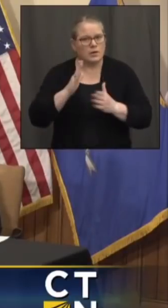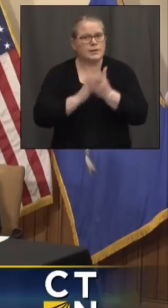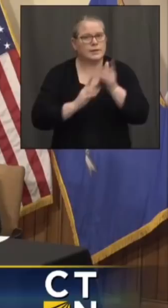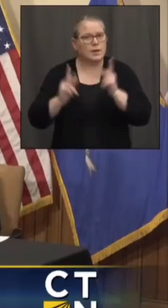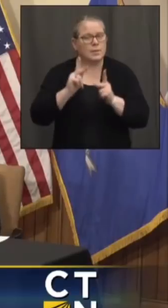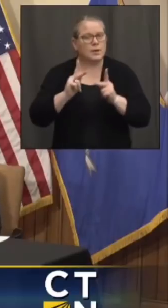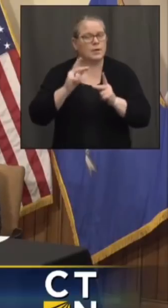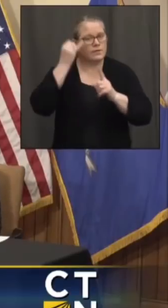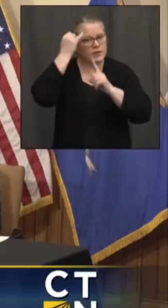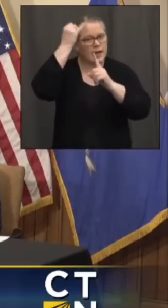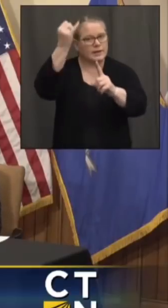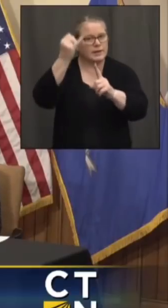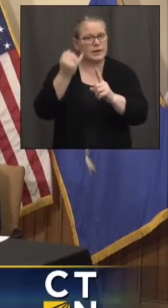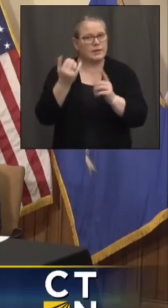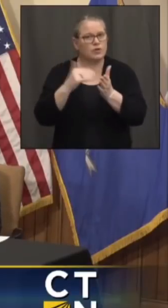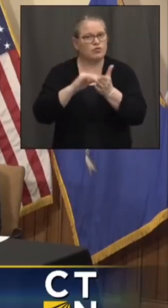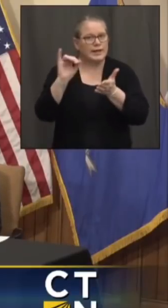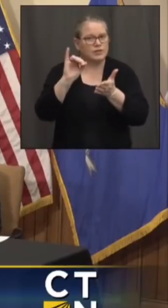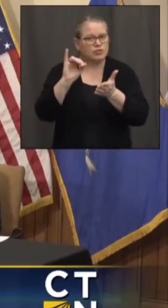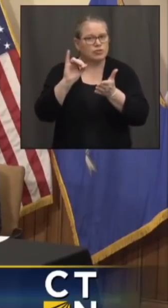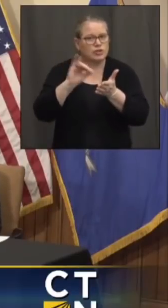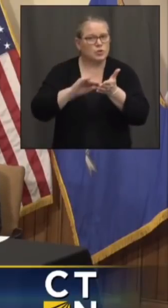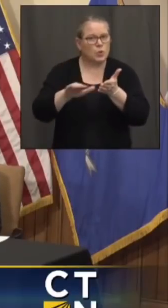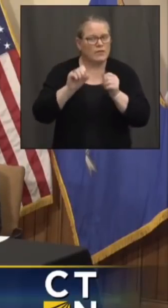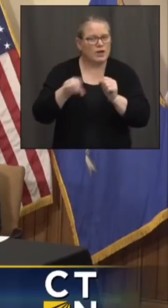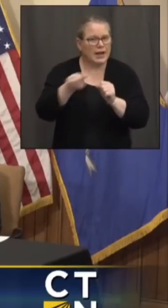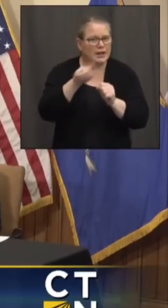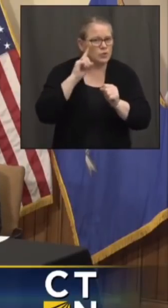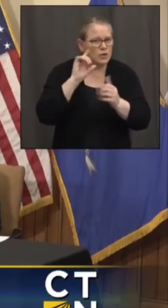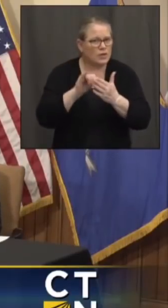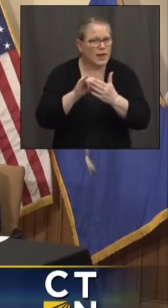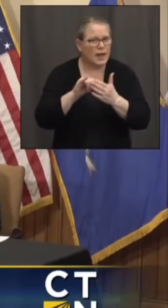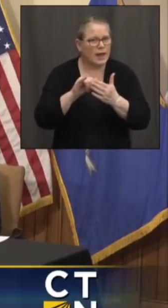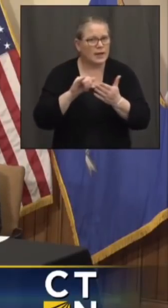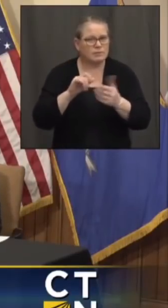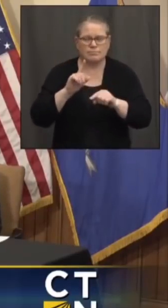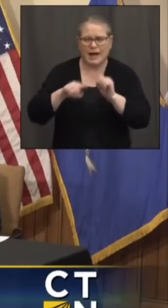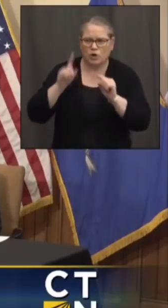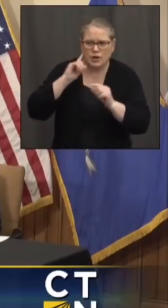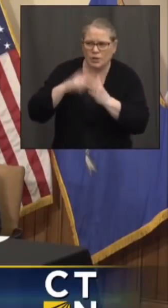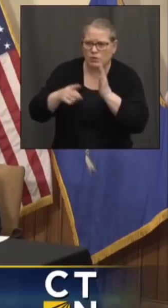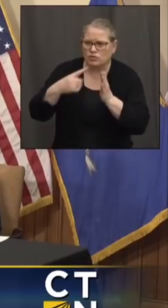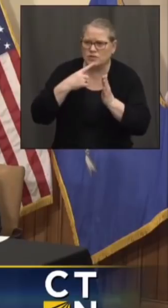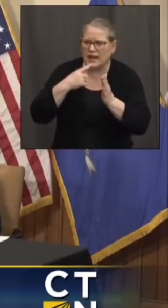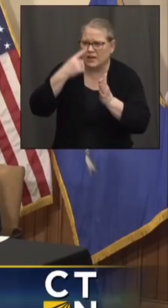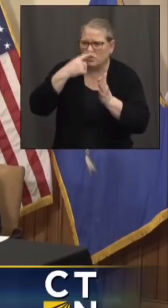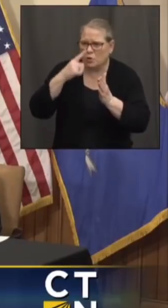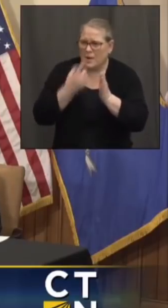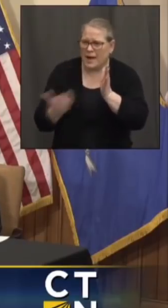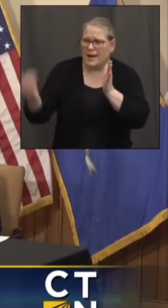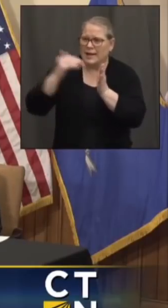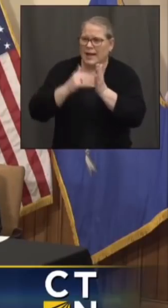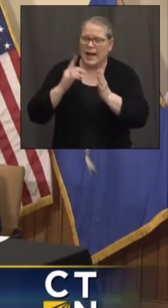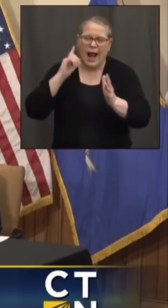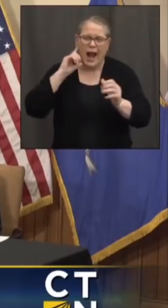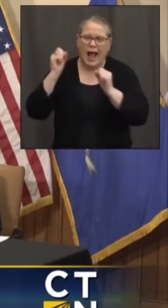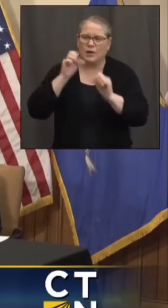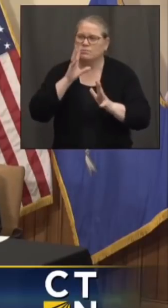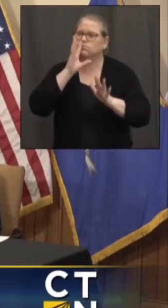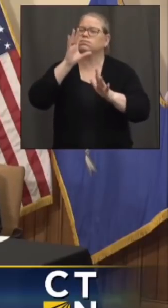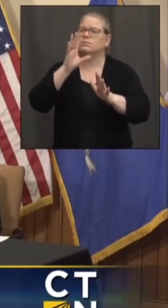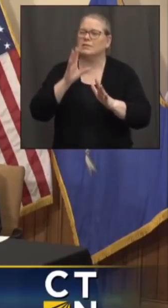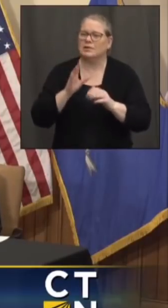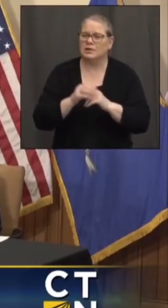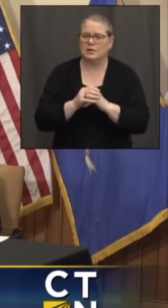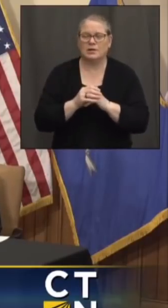decision? Can anybody hear that? Cannot. Am I shouting that question? I said